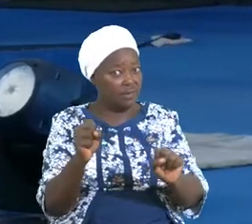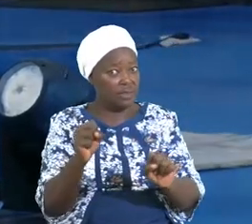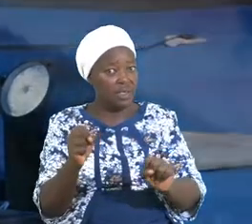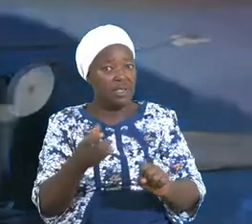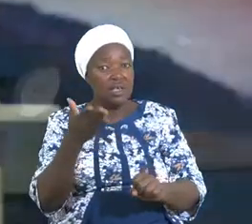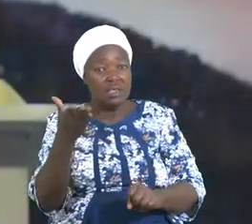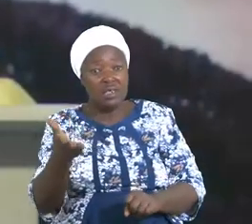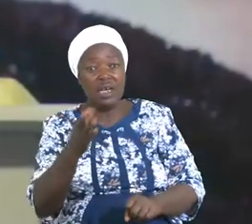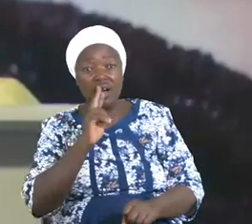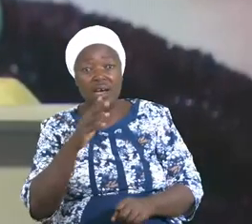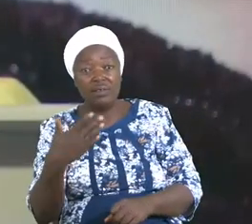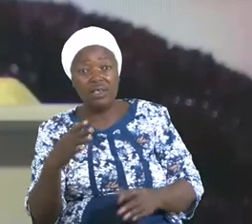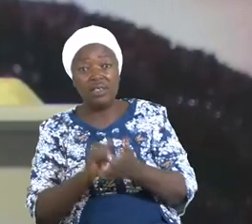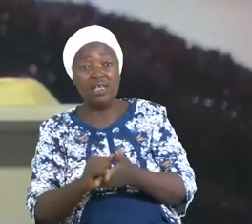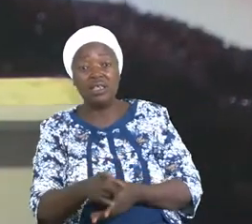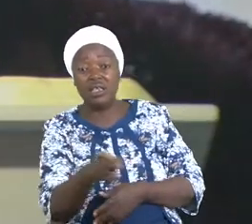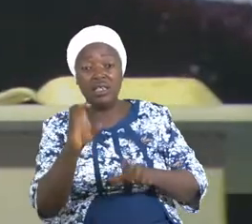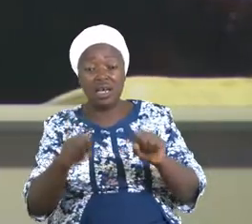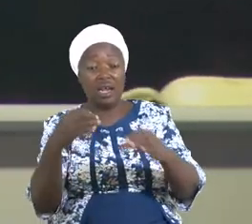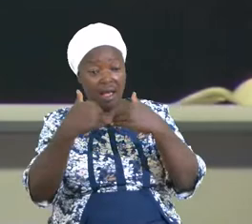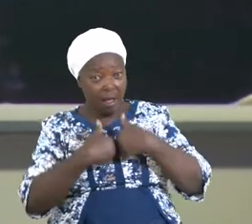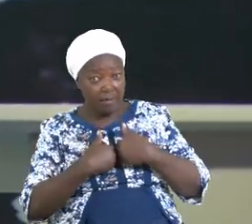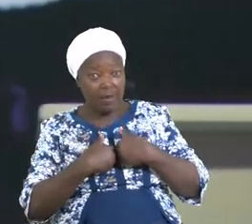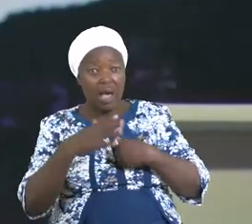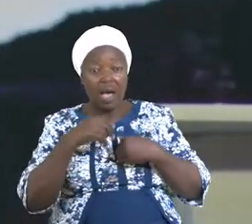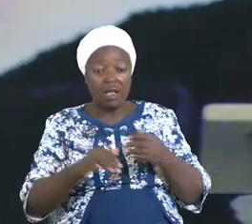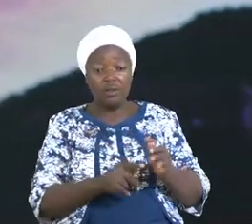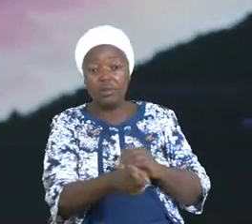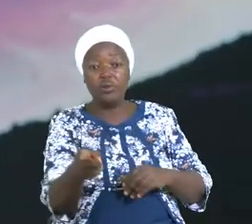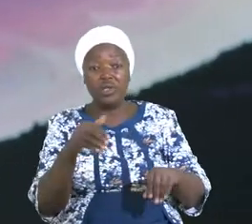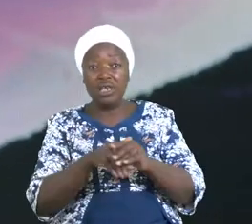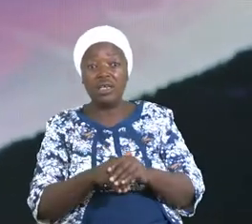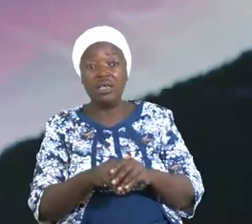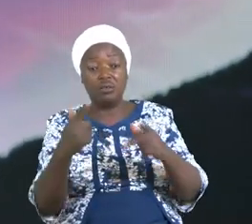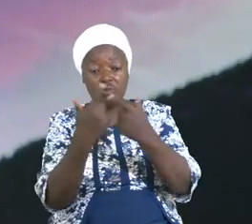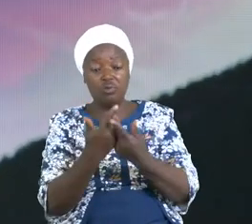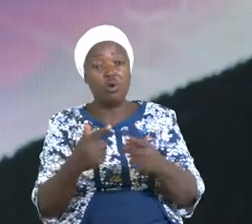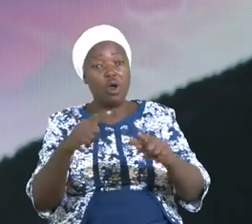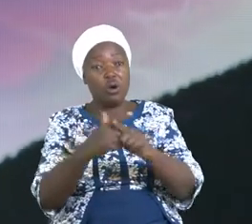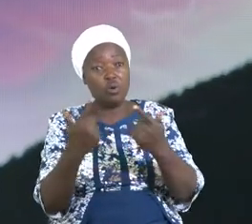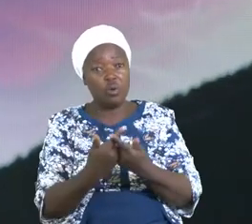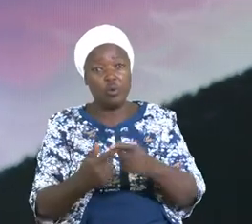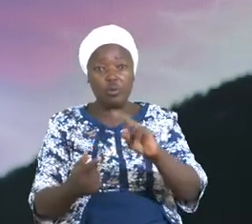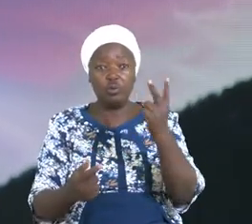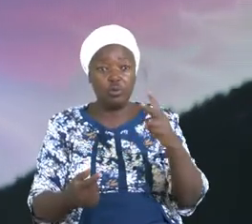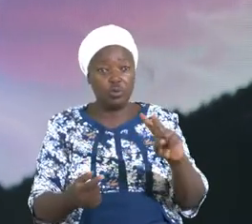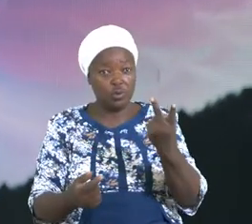can have. And those in class two, those who are